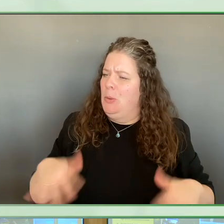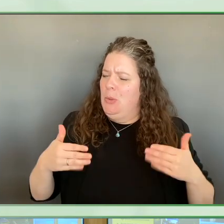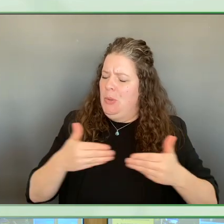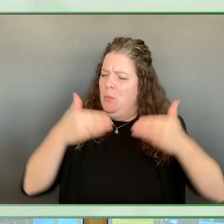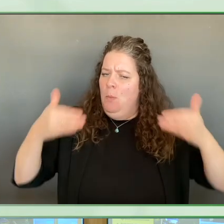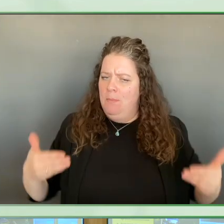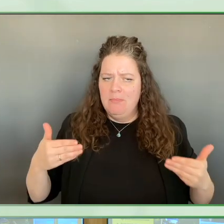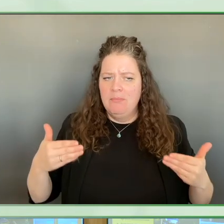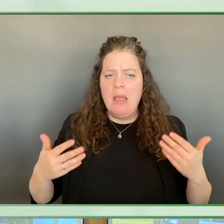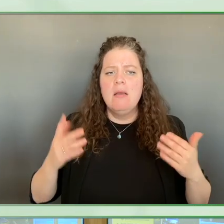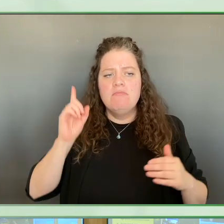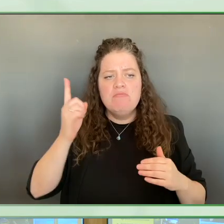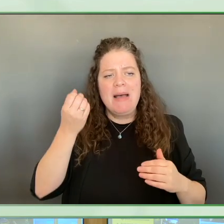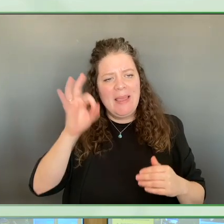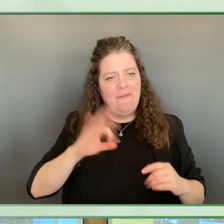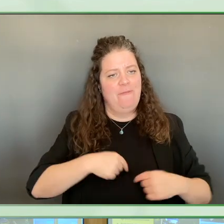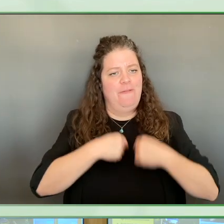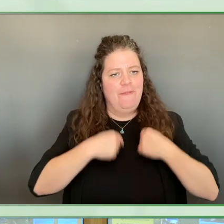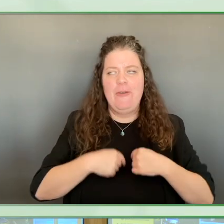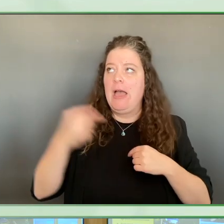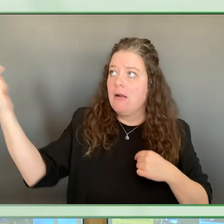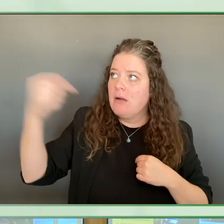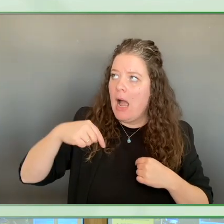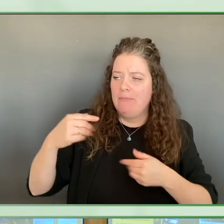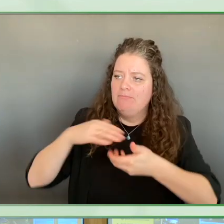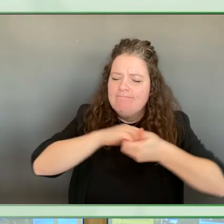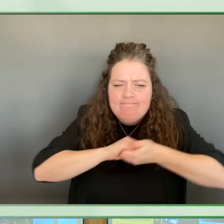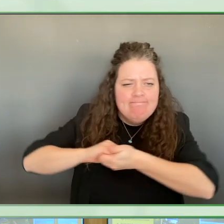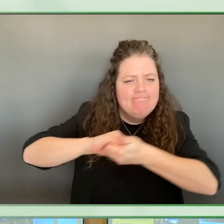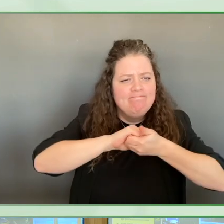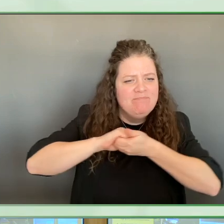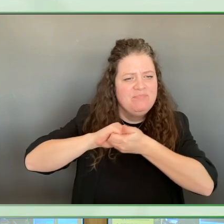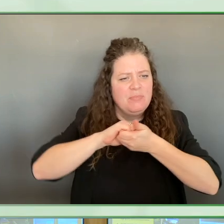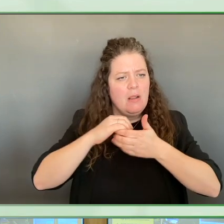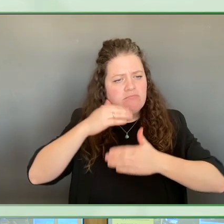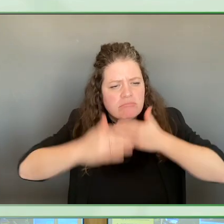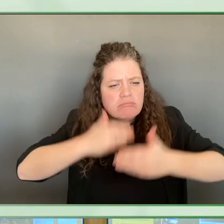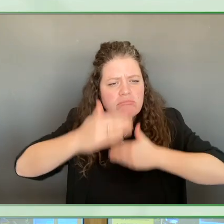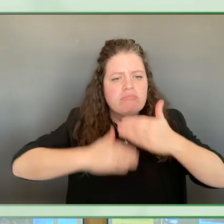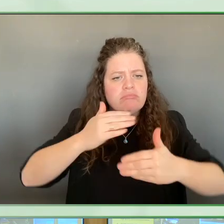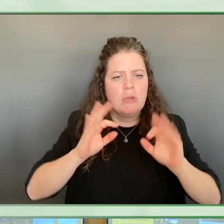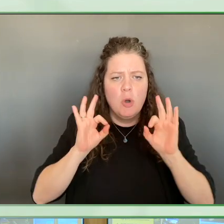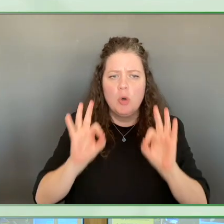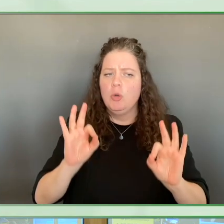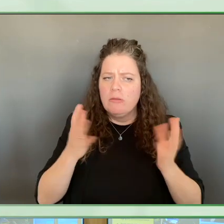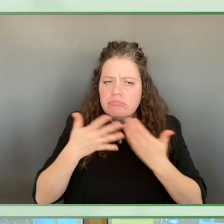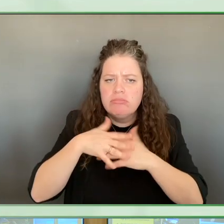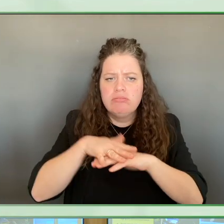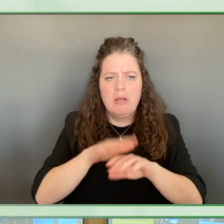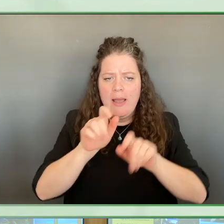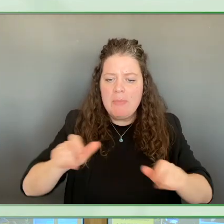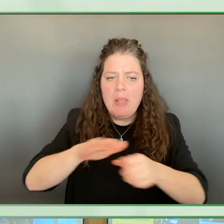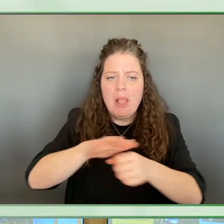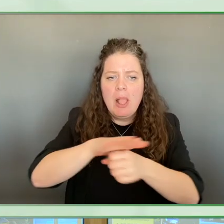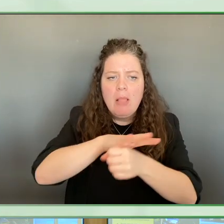then it is easier to determine a case-by-case scenario where how best do we support those who cannot afford and allow those